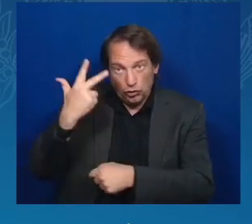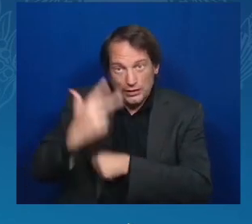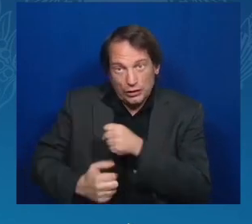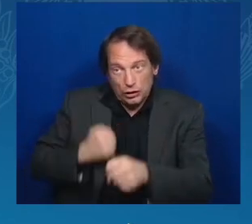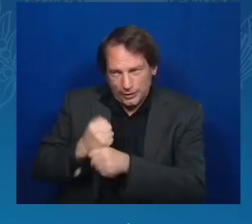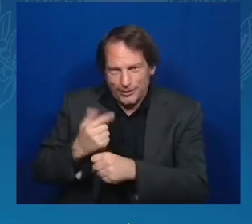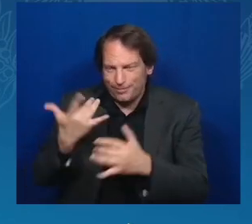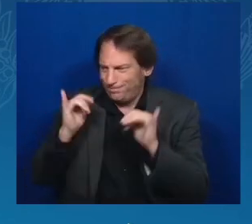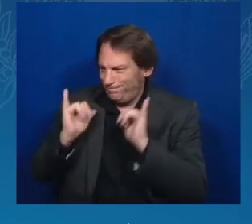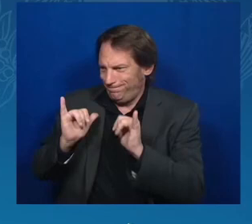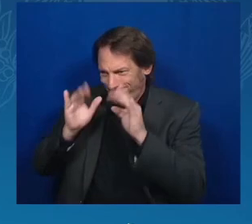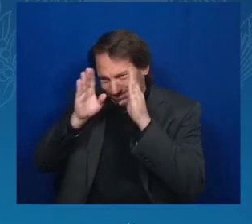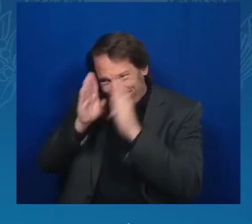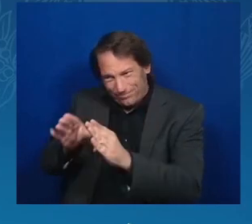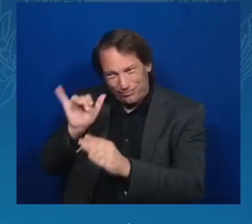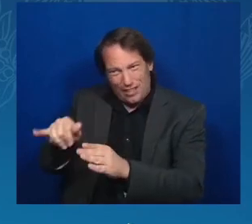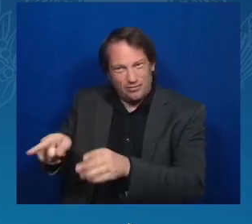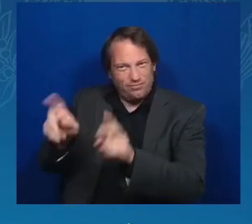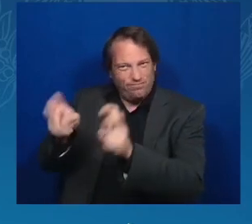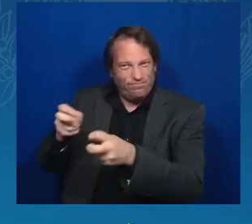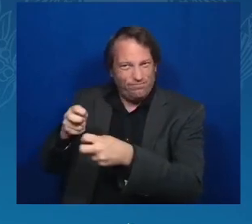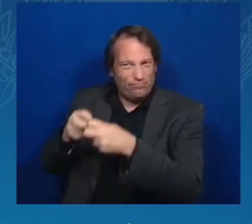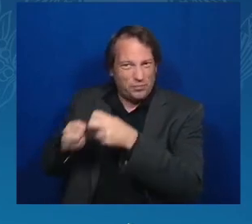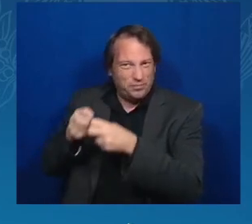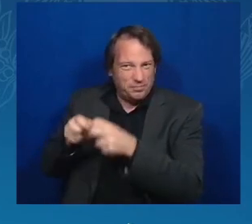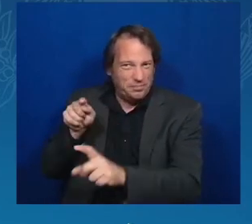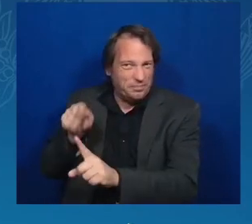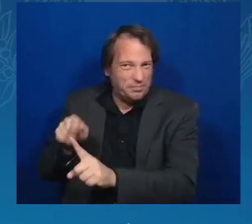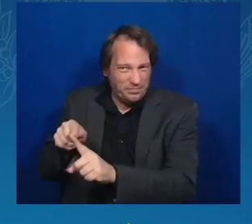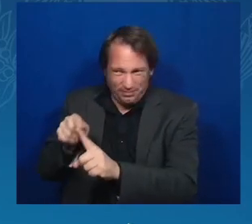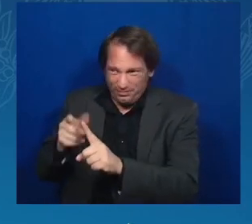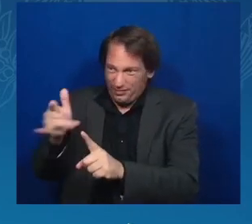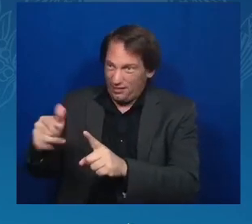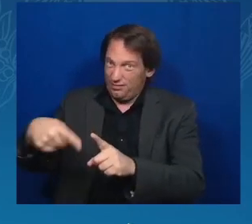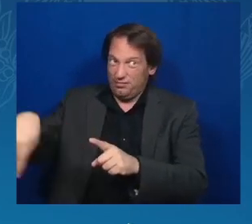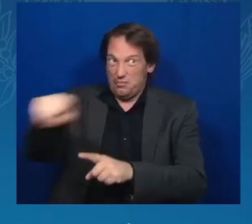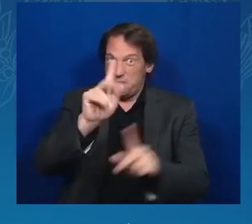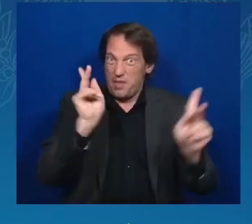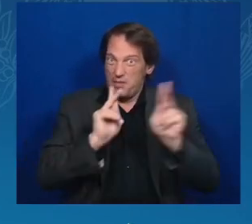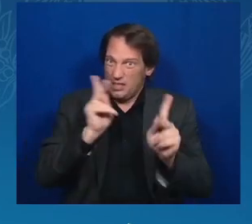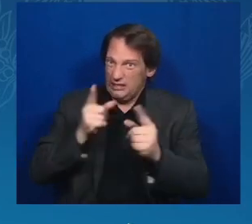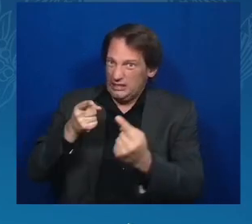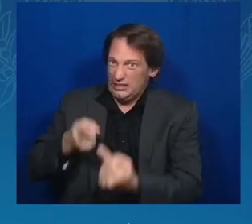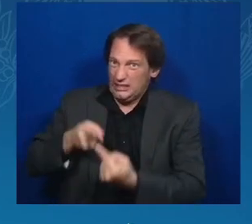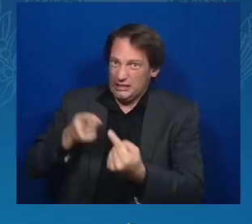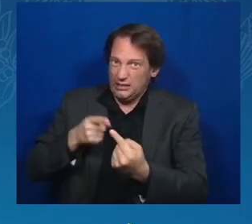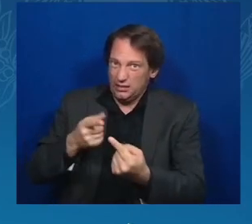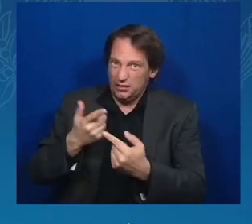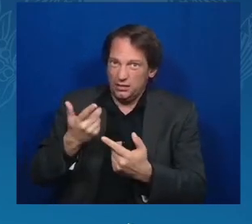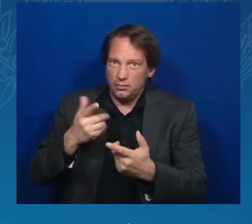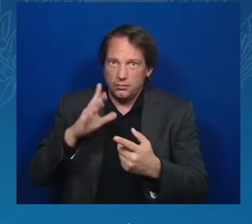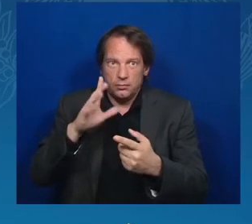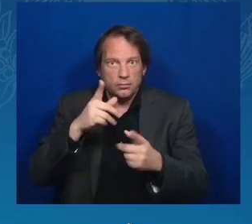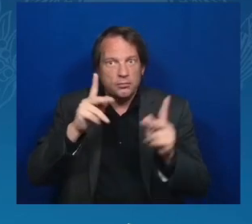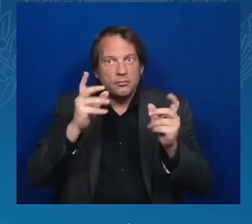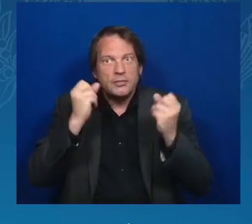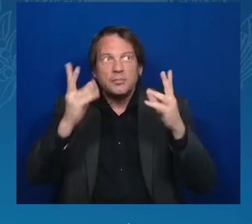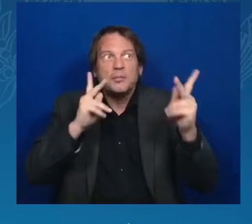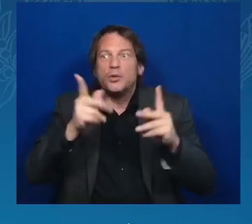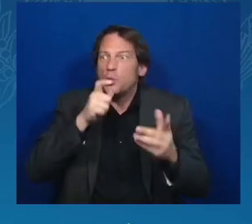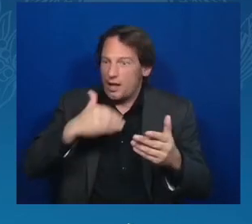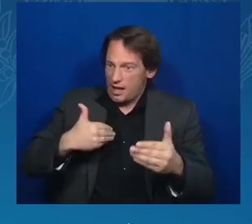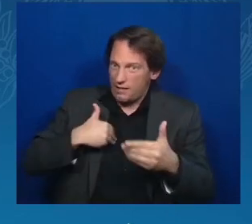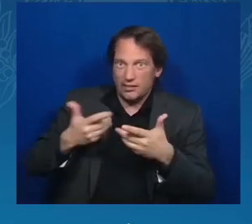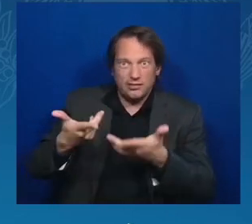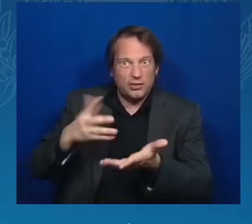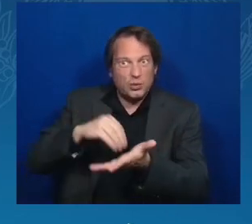who carry student loan debt, which is what can we do to relieve some of the burden? Because we do believe